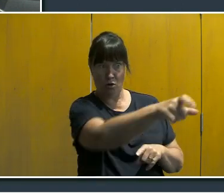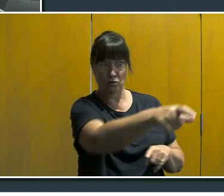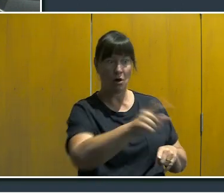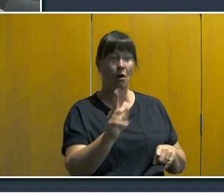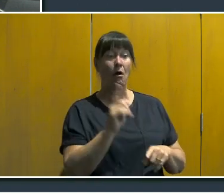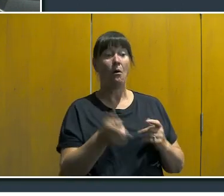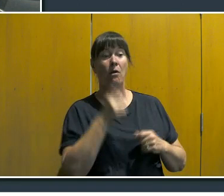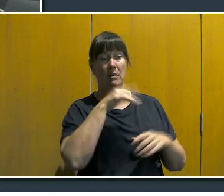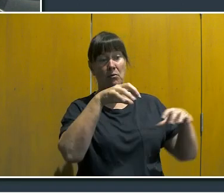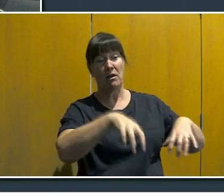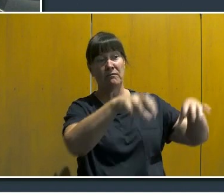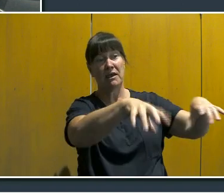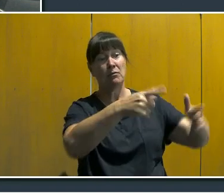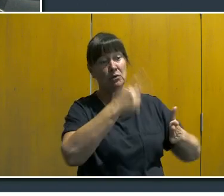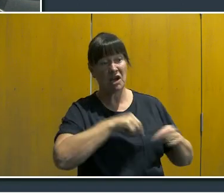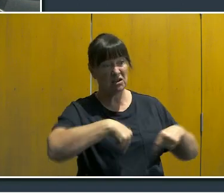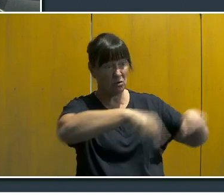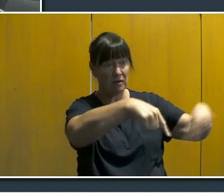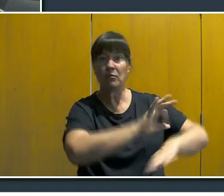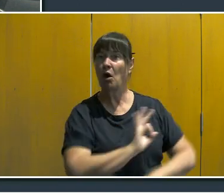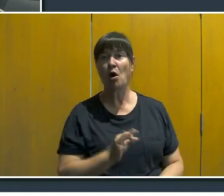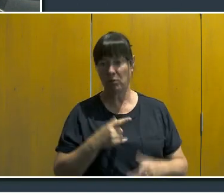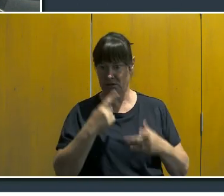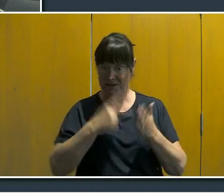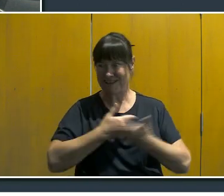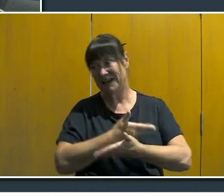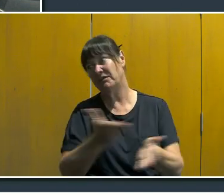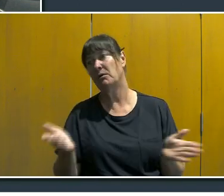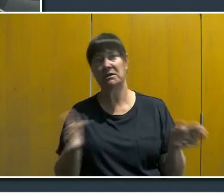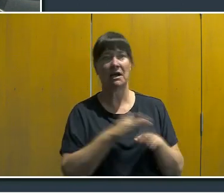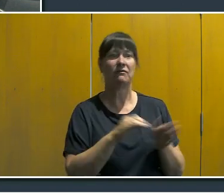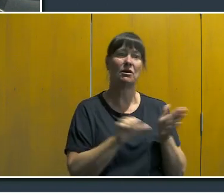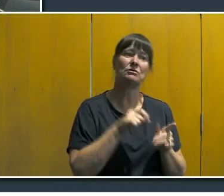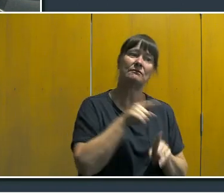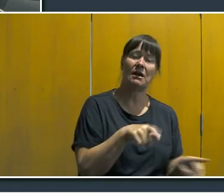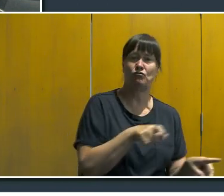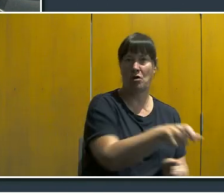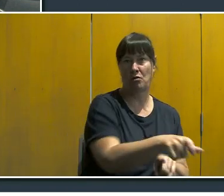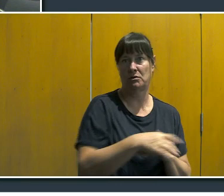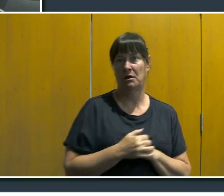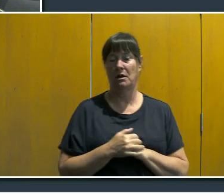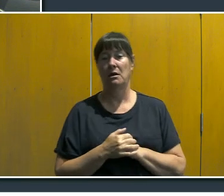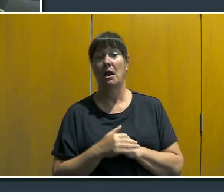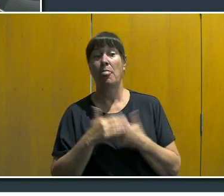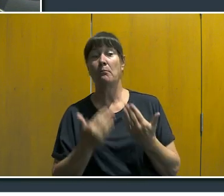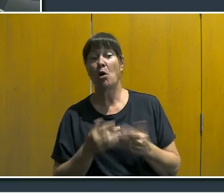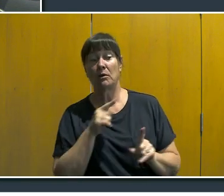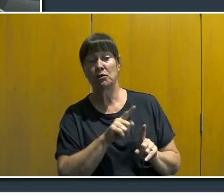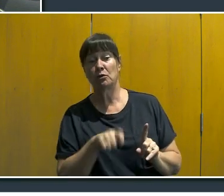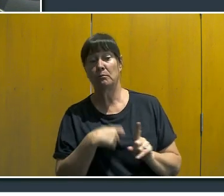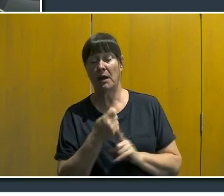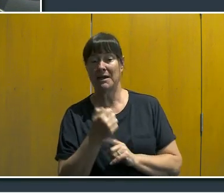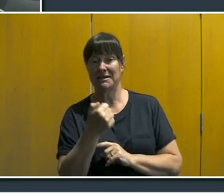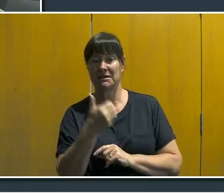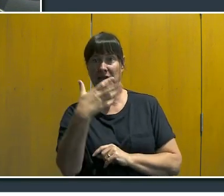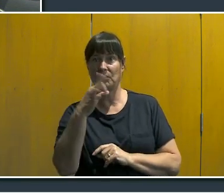general charge. So just to clarify what my question was and my thinking, so you do currently pay 63% of the